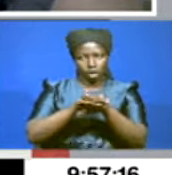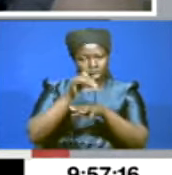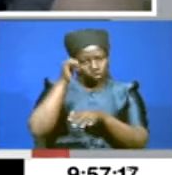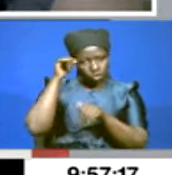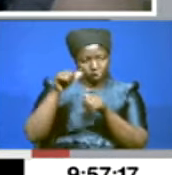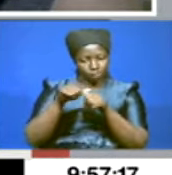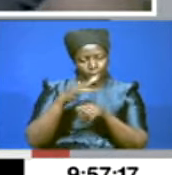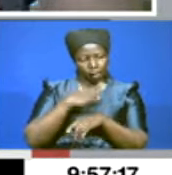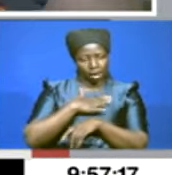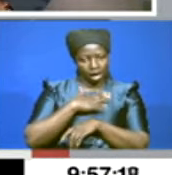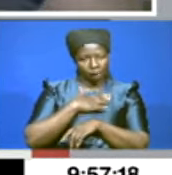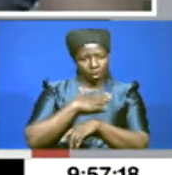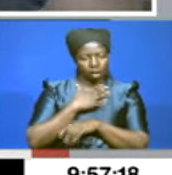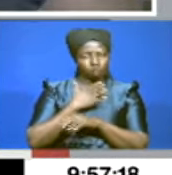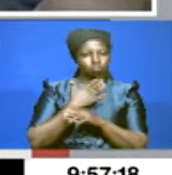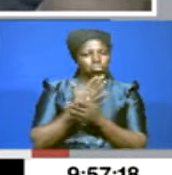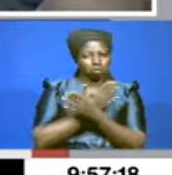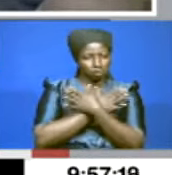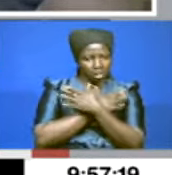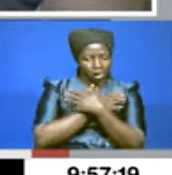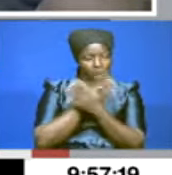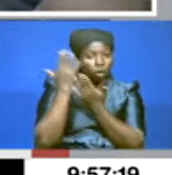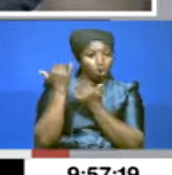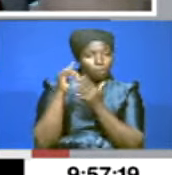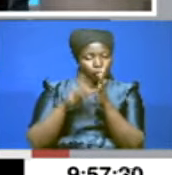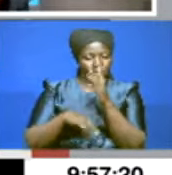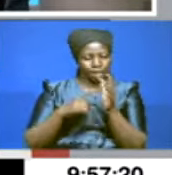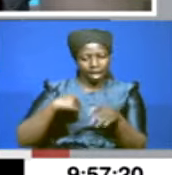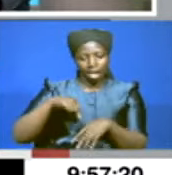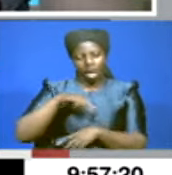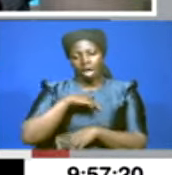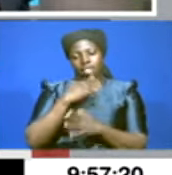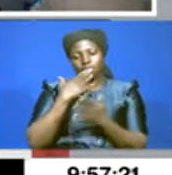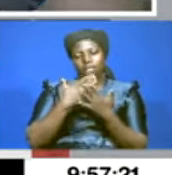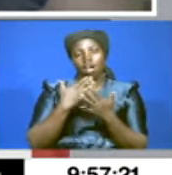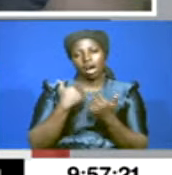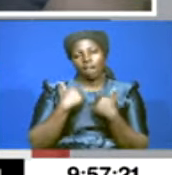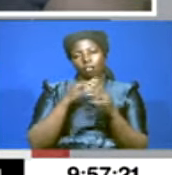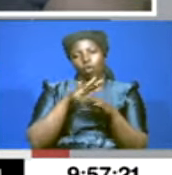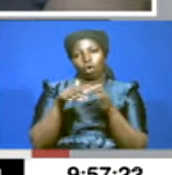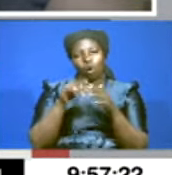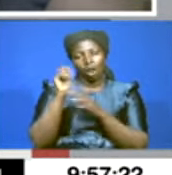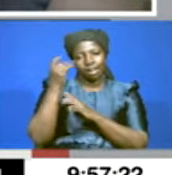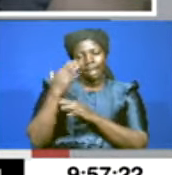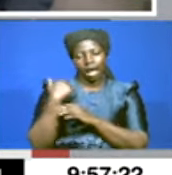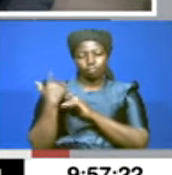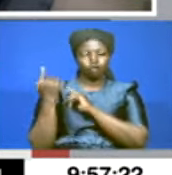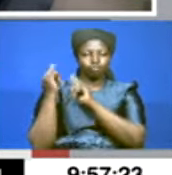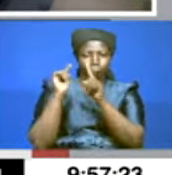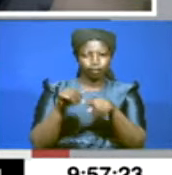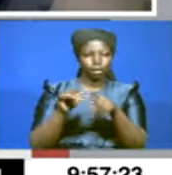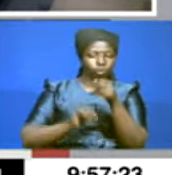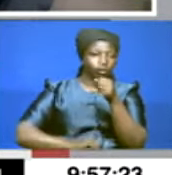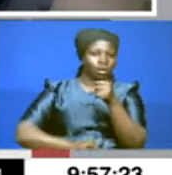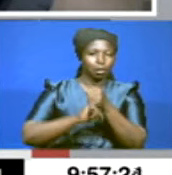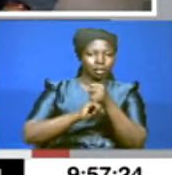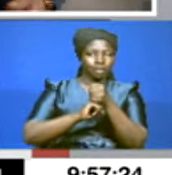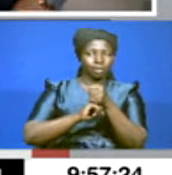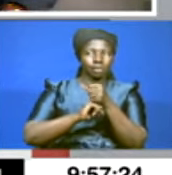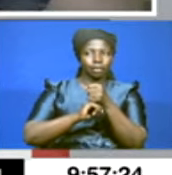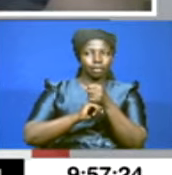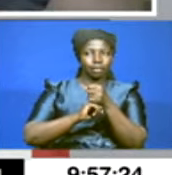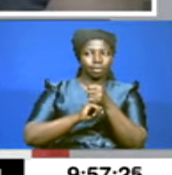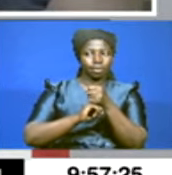colleague. And I hope that, you know, we are very thankful that, you know, all Kenyans have come out in support. Indeed,